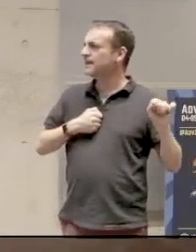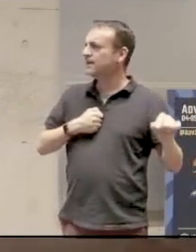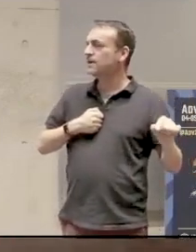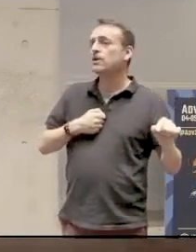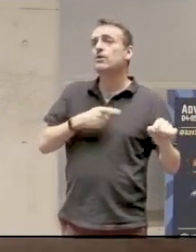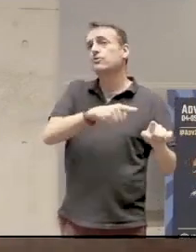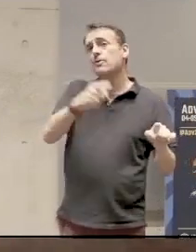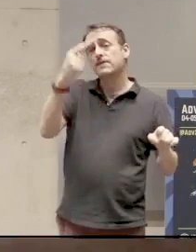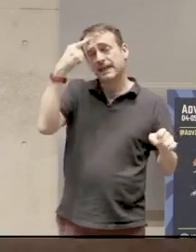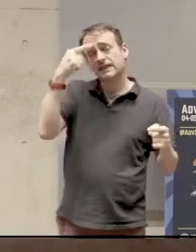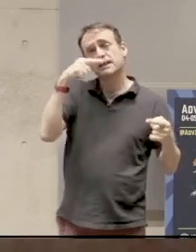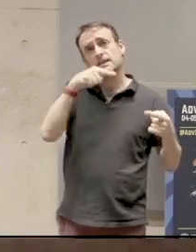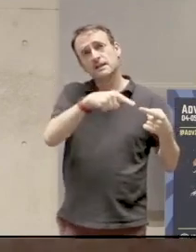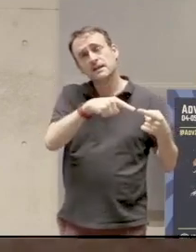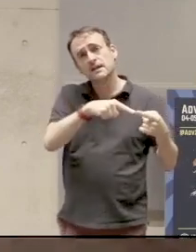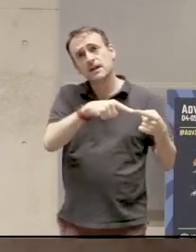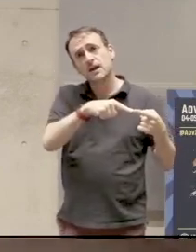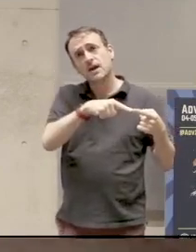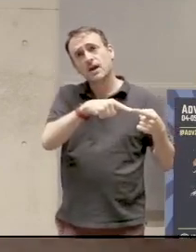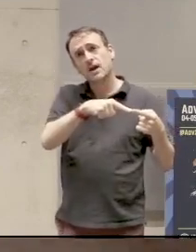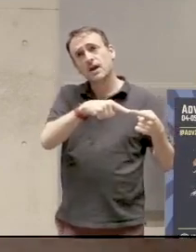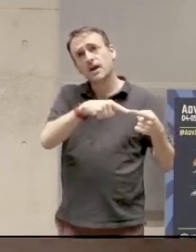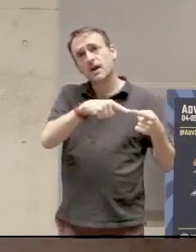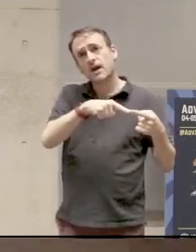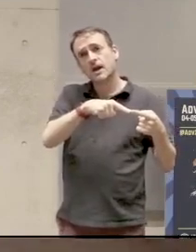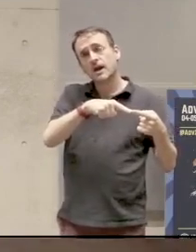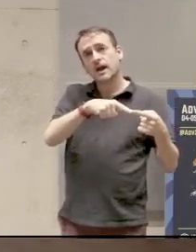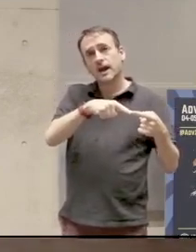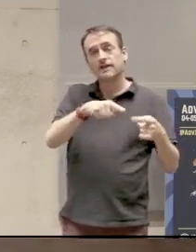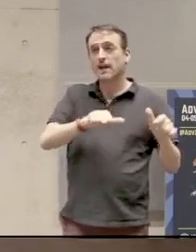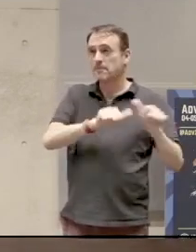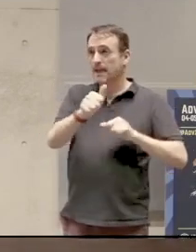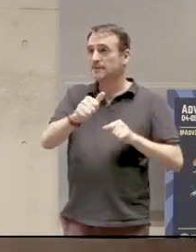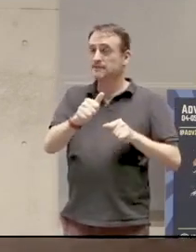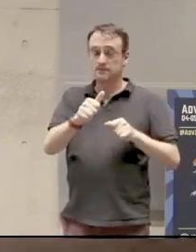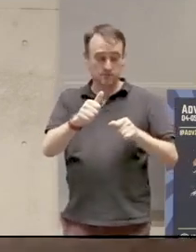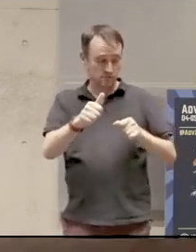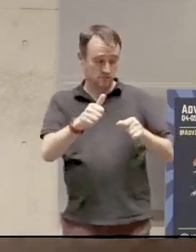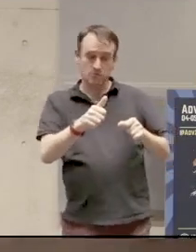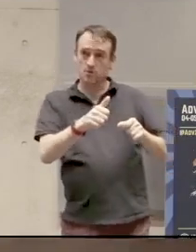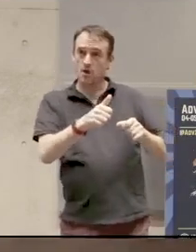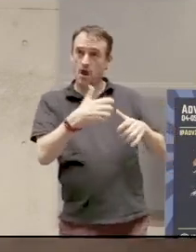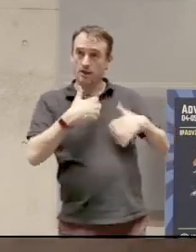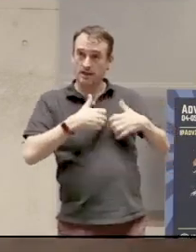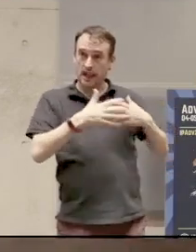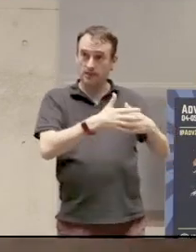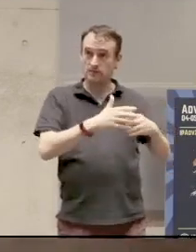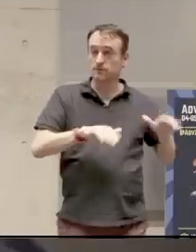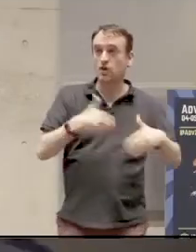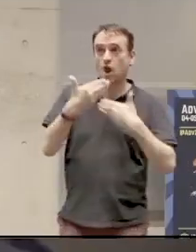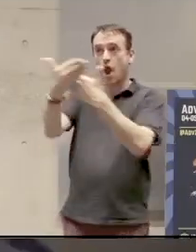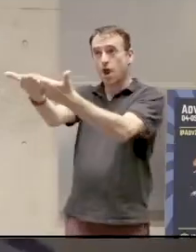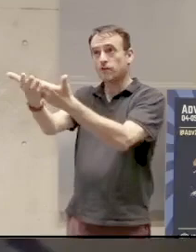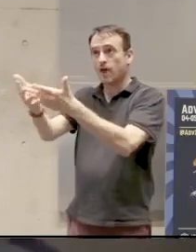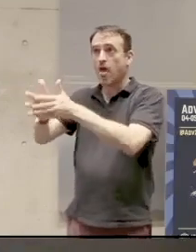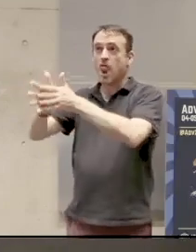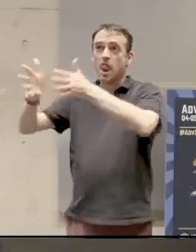Do you think the best way to kill adventure games would be to turn them into live service games?